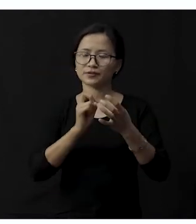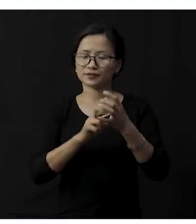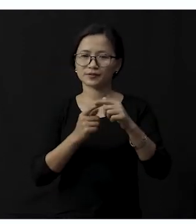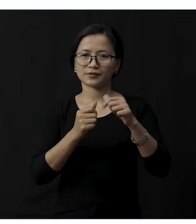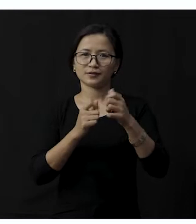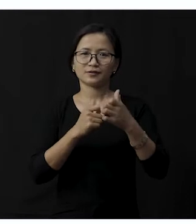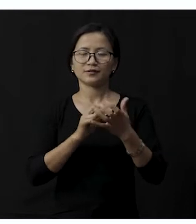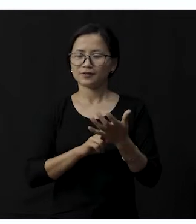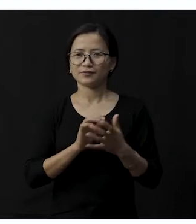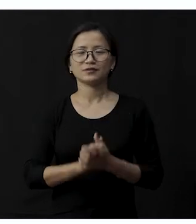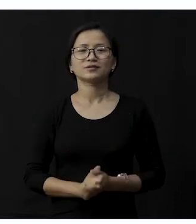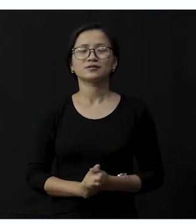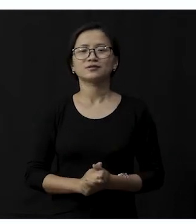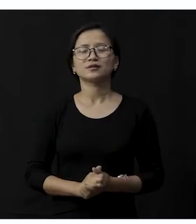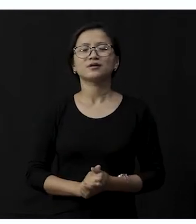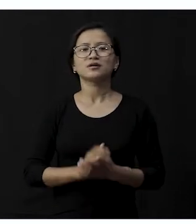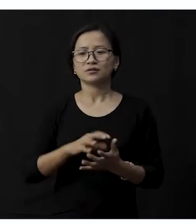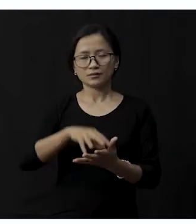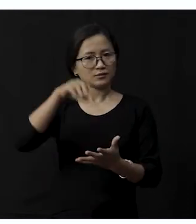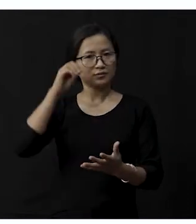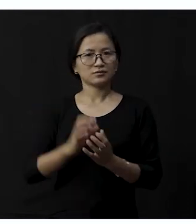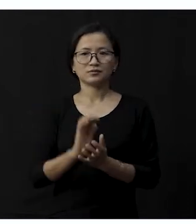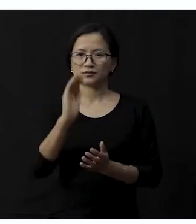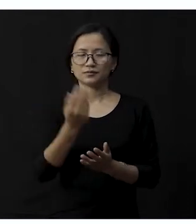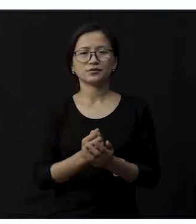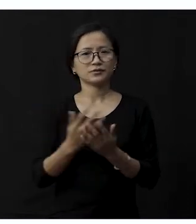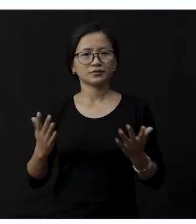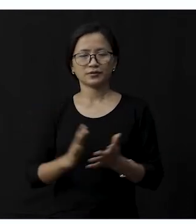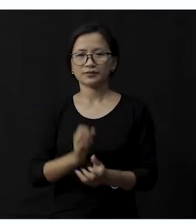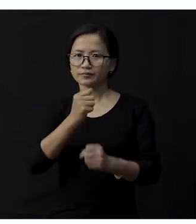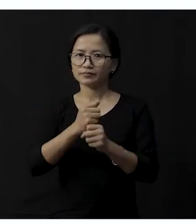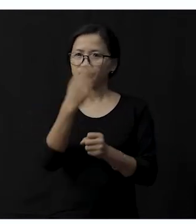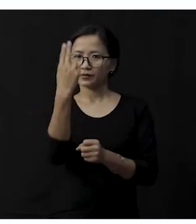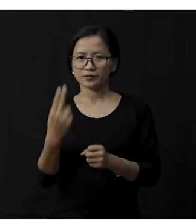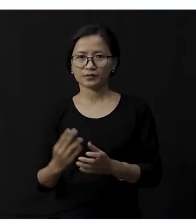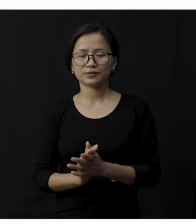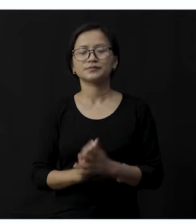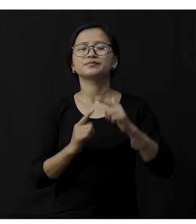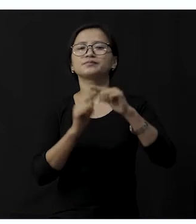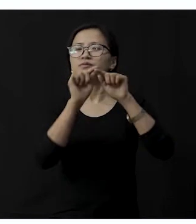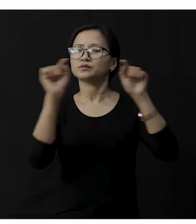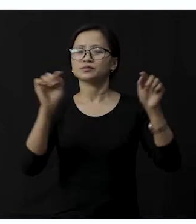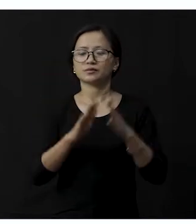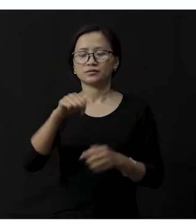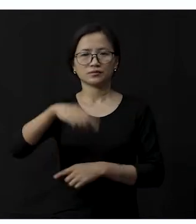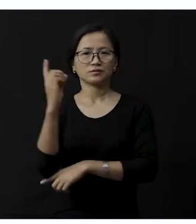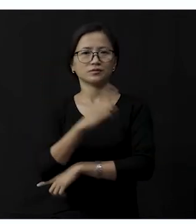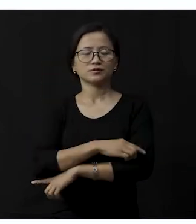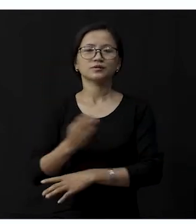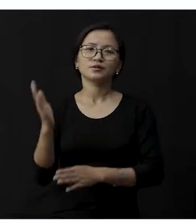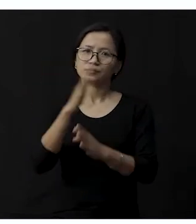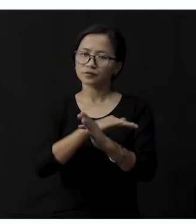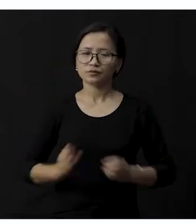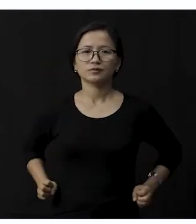be learning something about a grammar topic today. So before we begin with our class